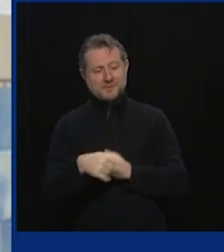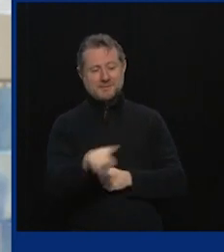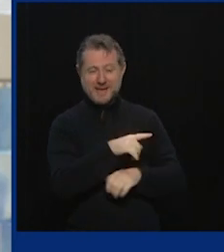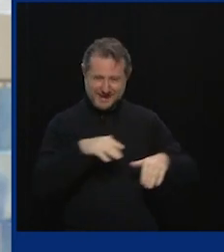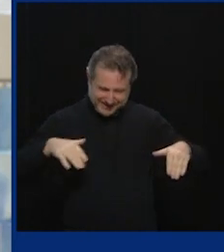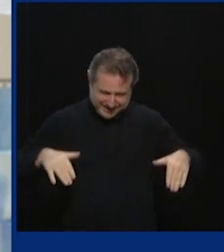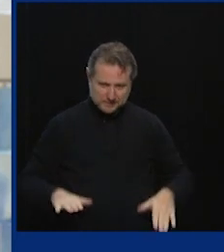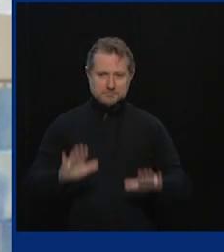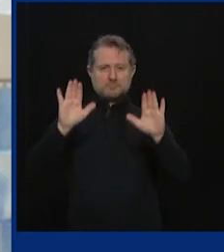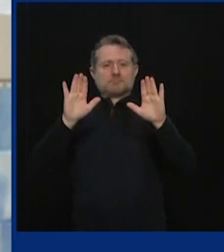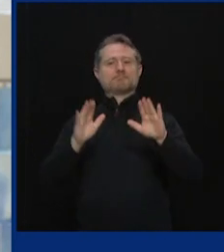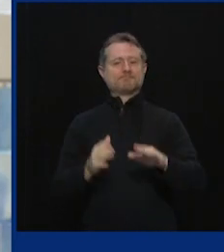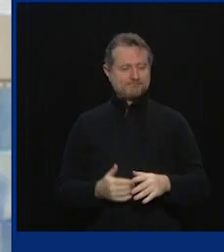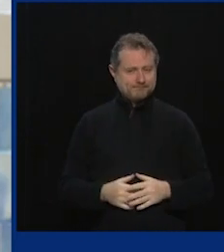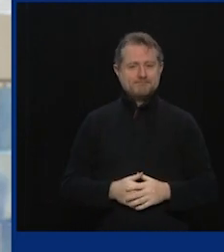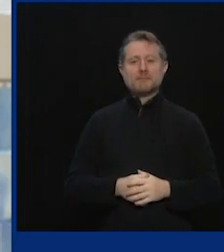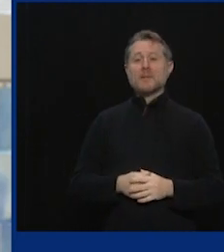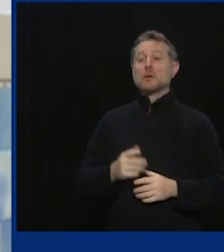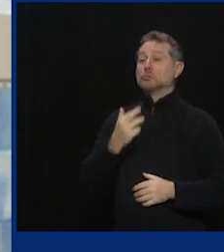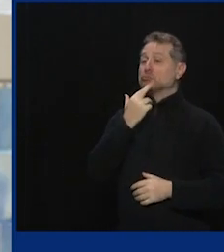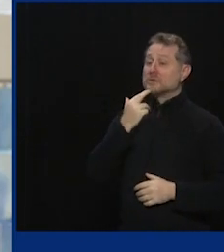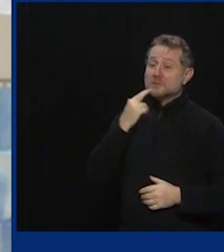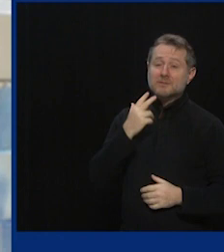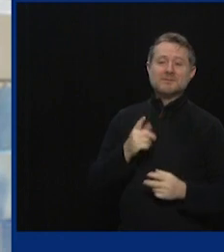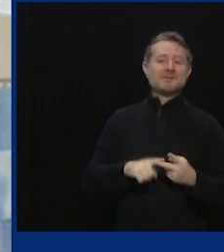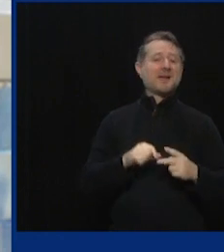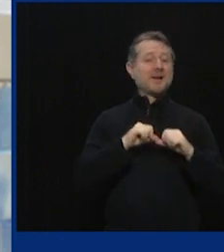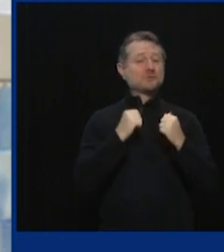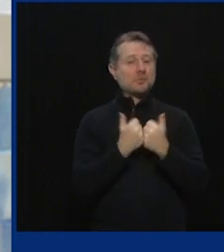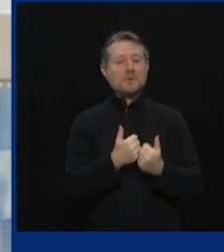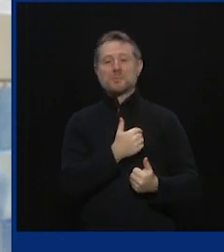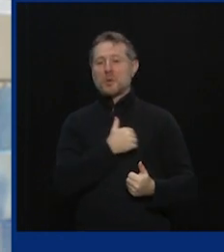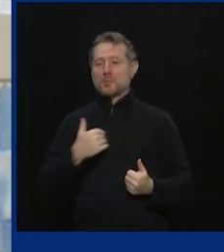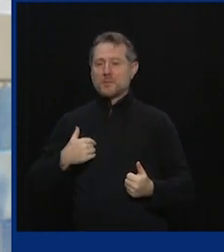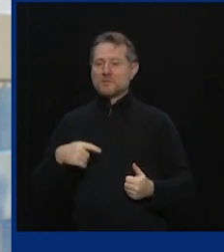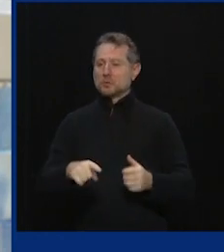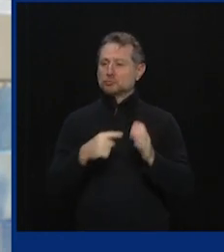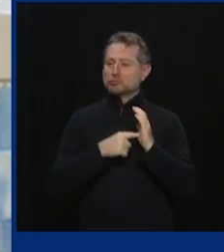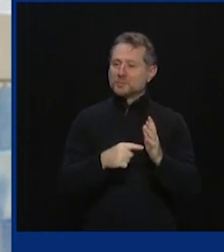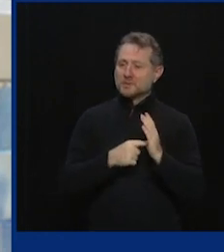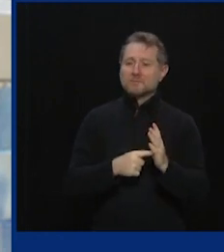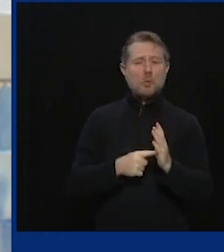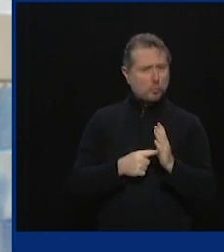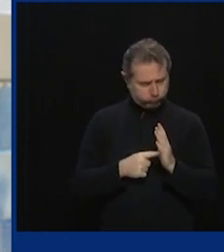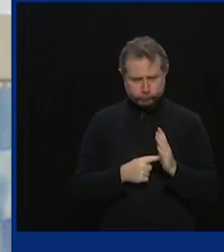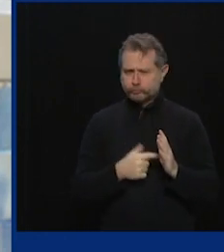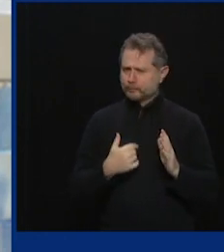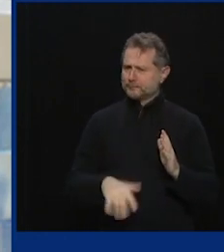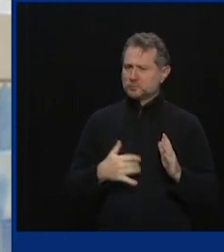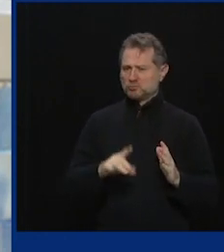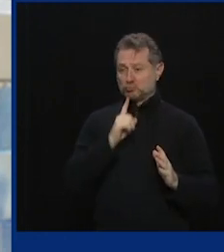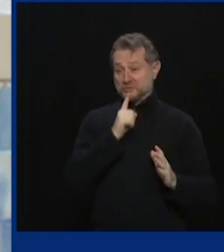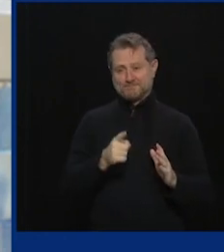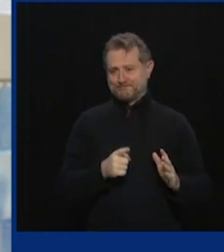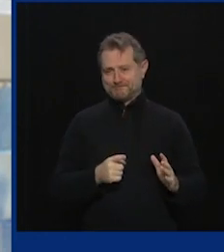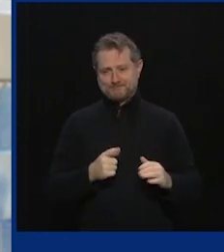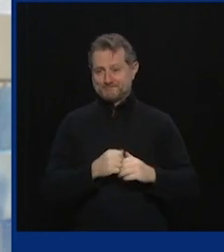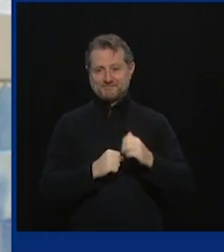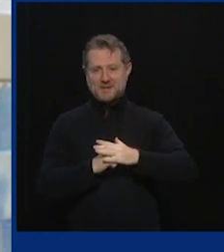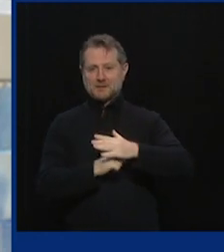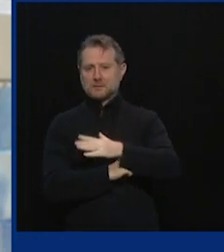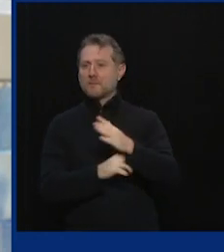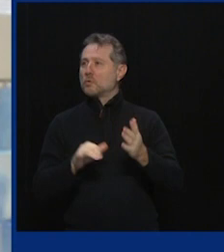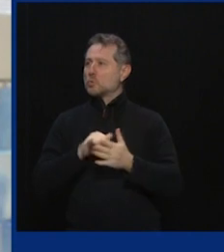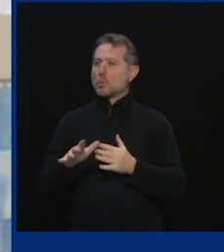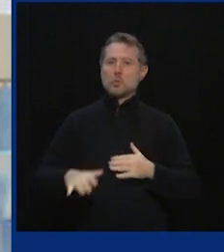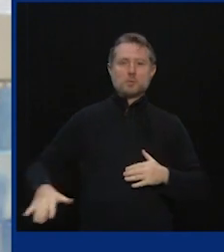the restaurants and association members that you represent are the heart and soul of New York, but also the thousands of